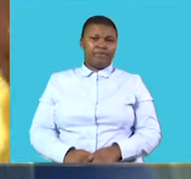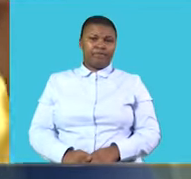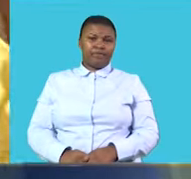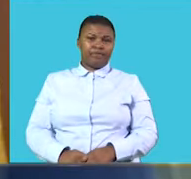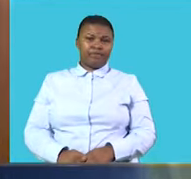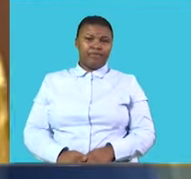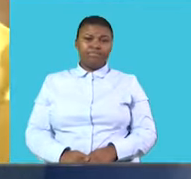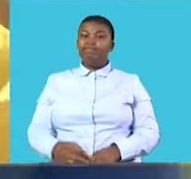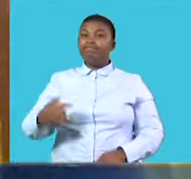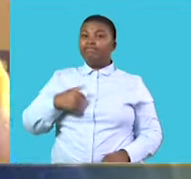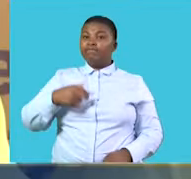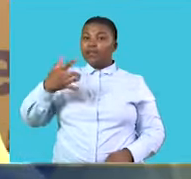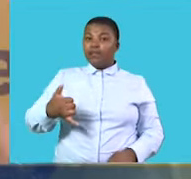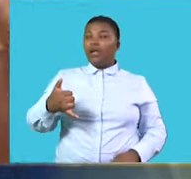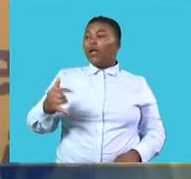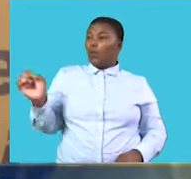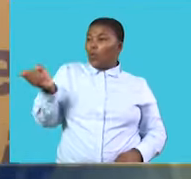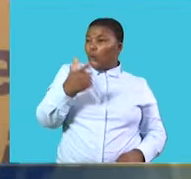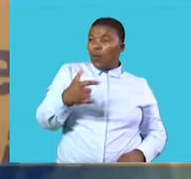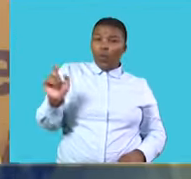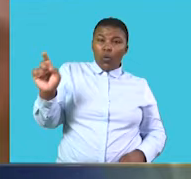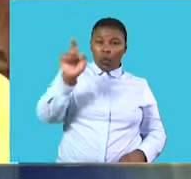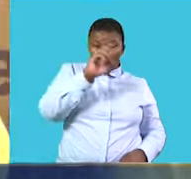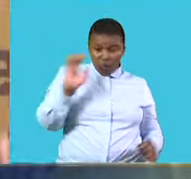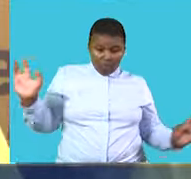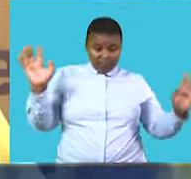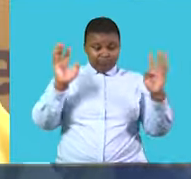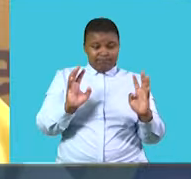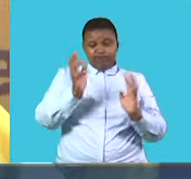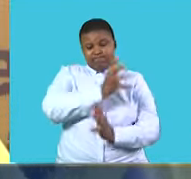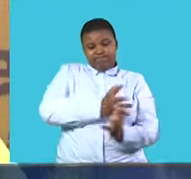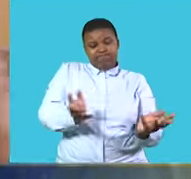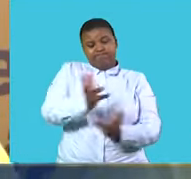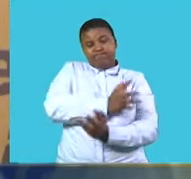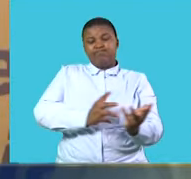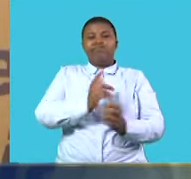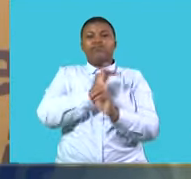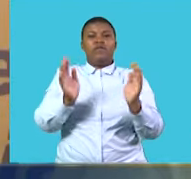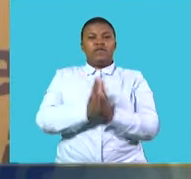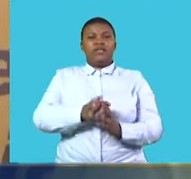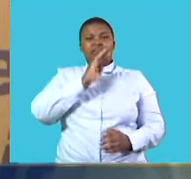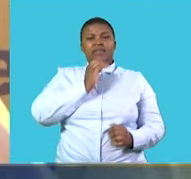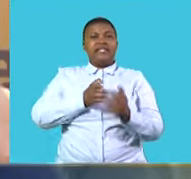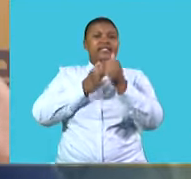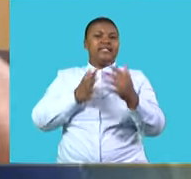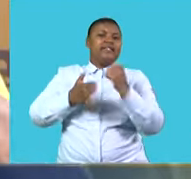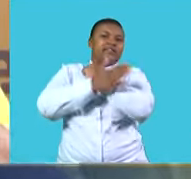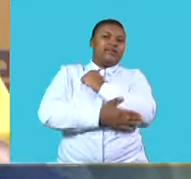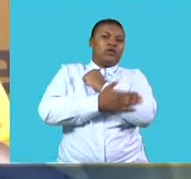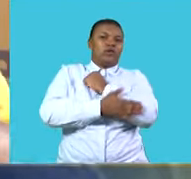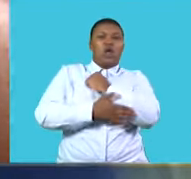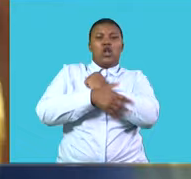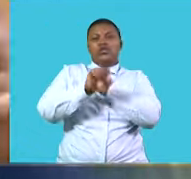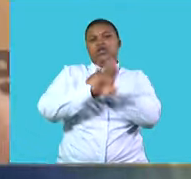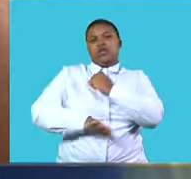go back and sit with all of us, discuss with black and white leaders of our country so that we